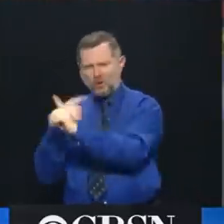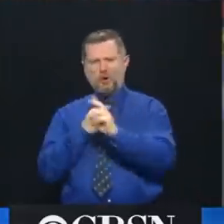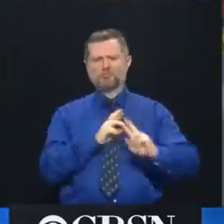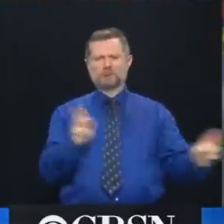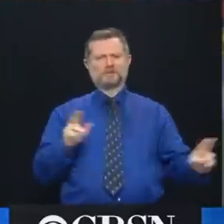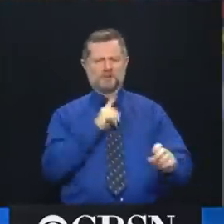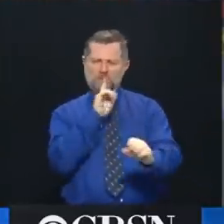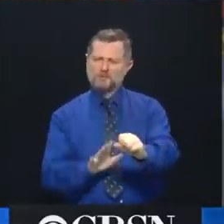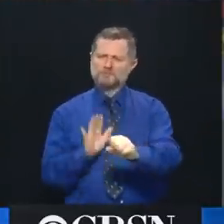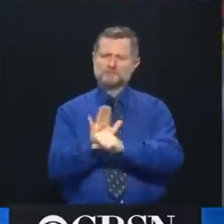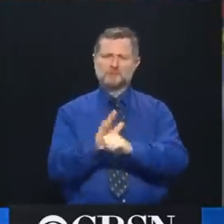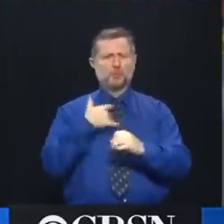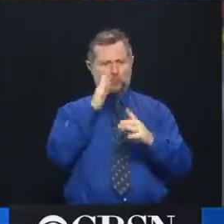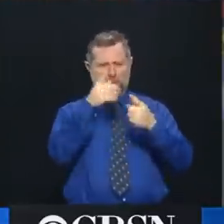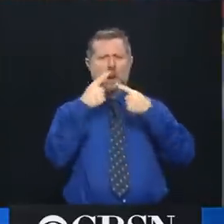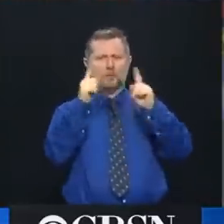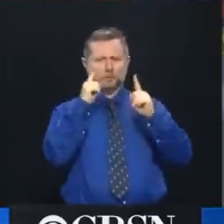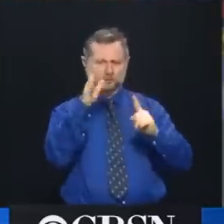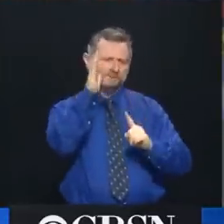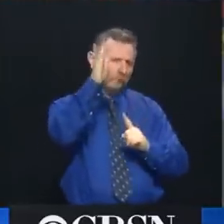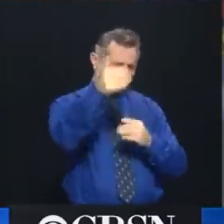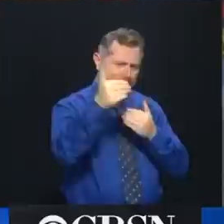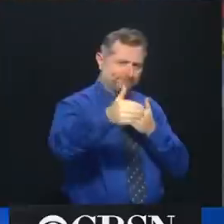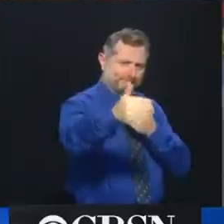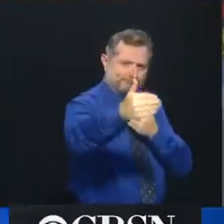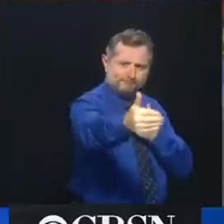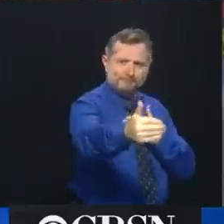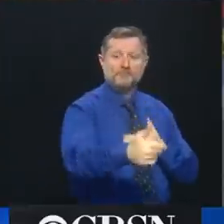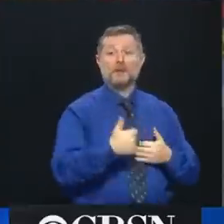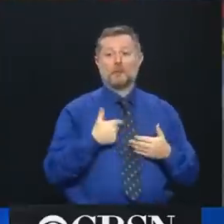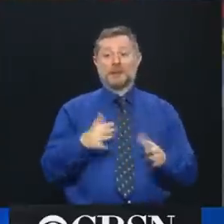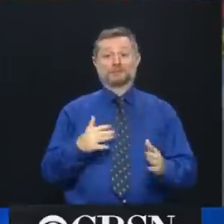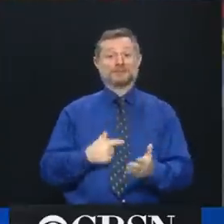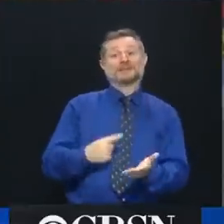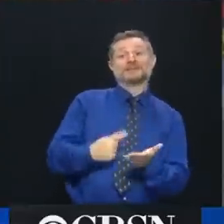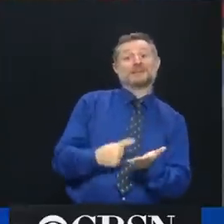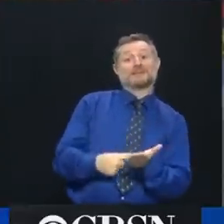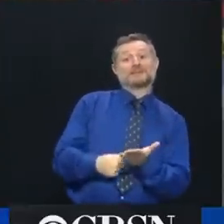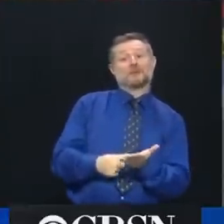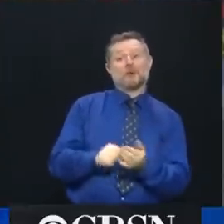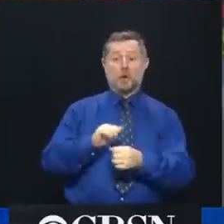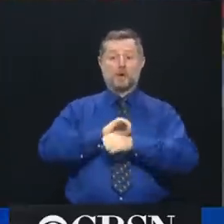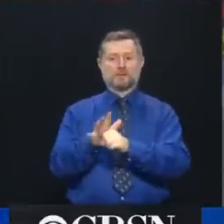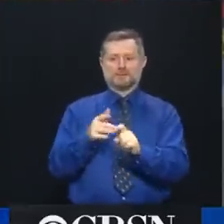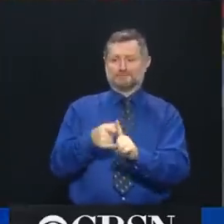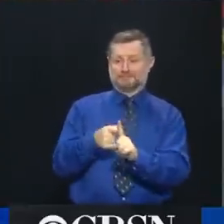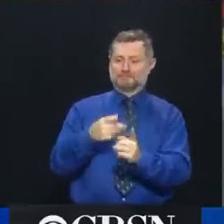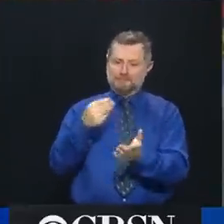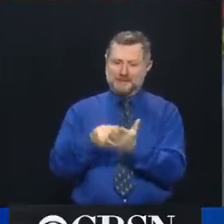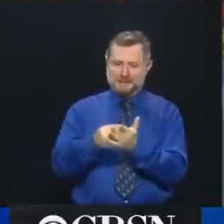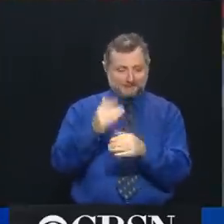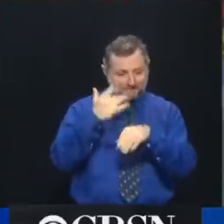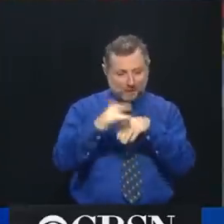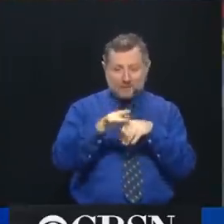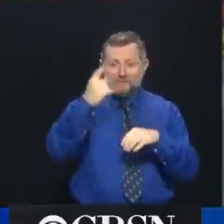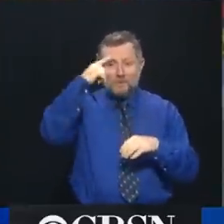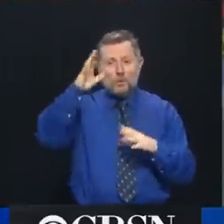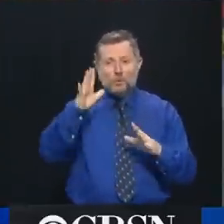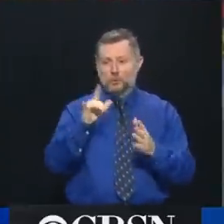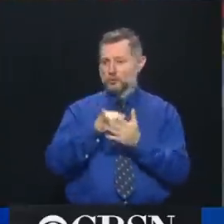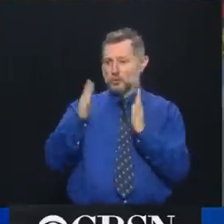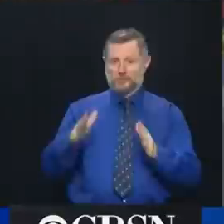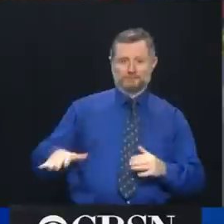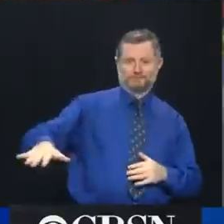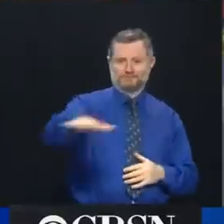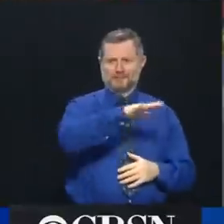near future now let's talk about the covet assistance for new yorkers that is long overdue president biden